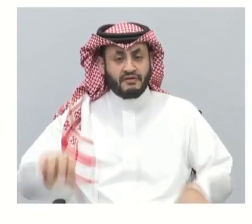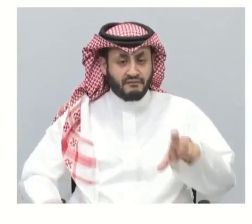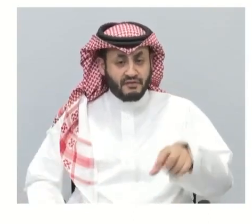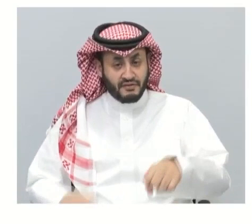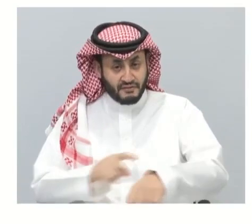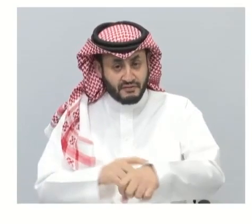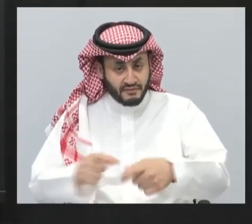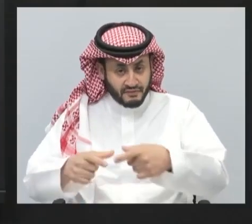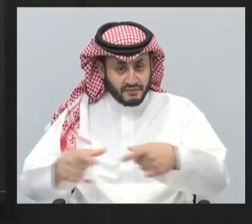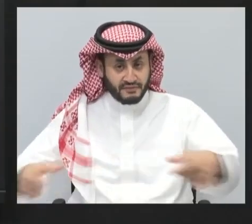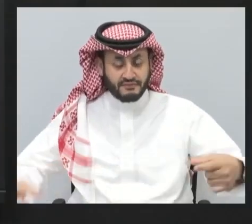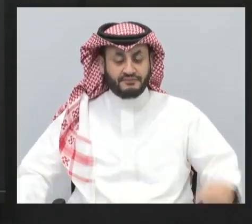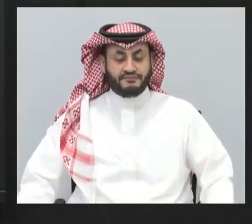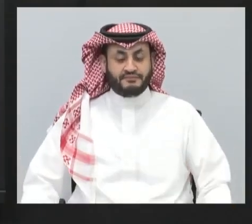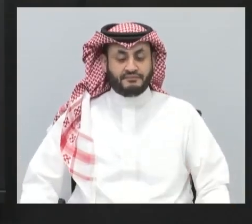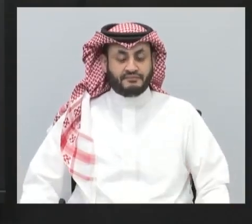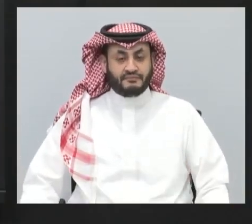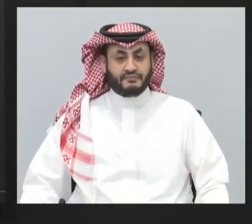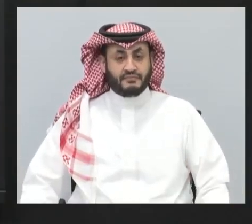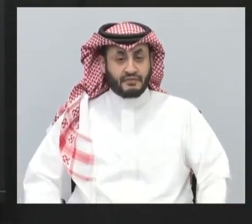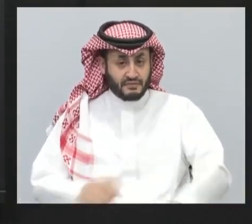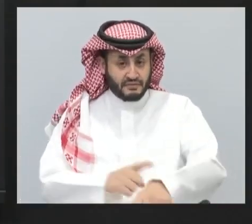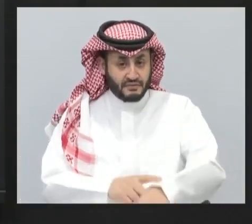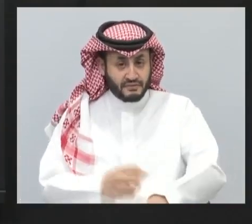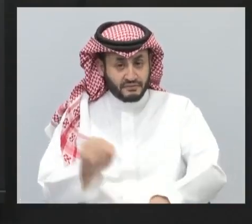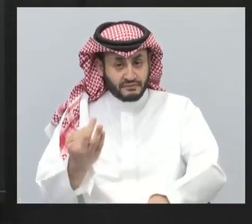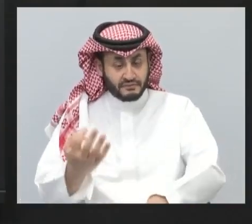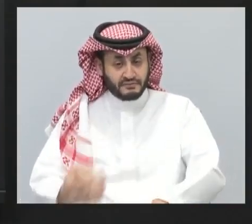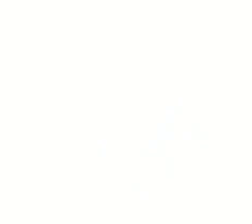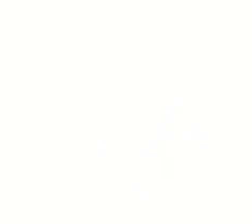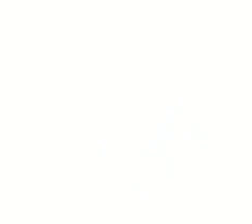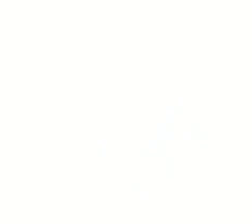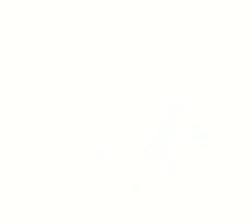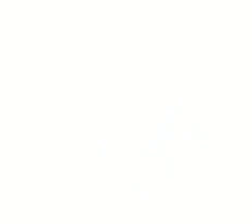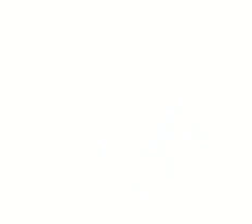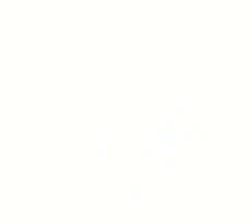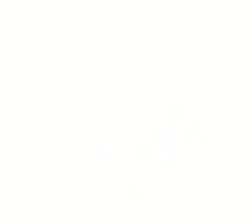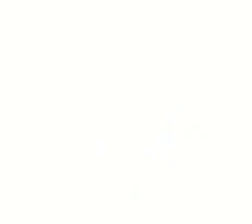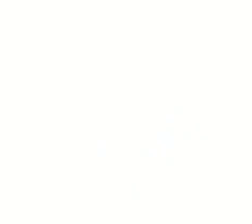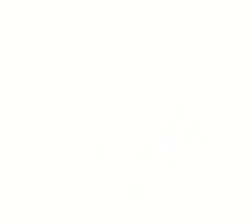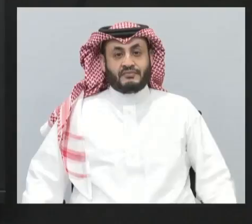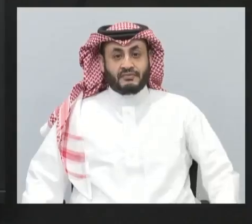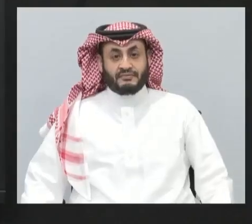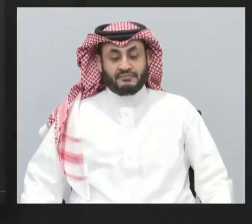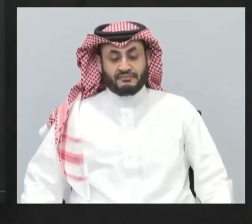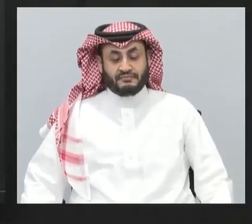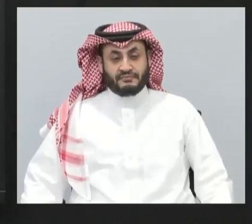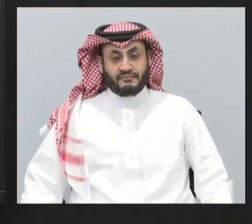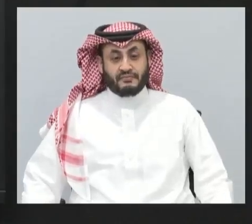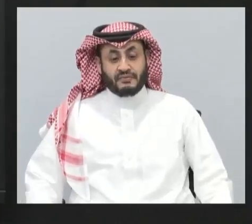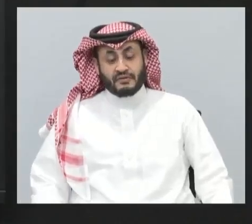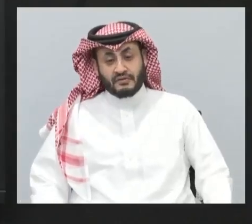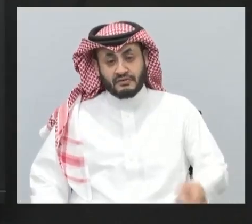learning. So we are focusing here is on the length, the duration. Okay,